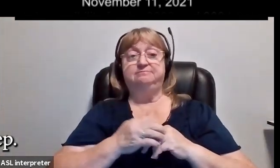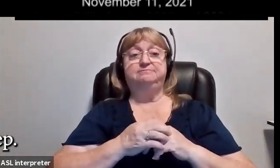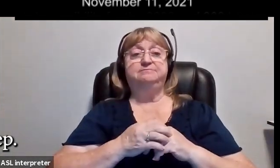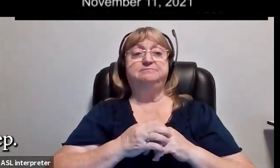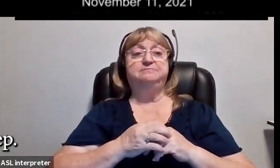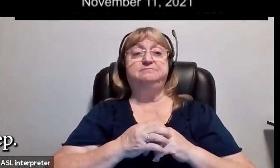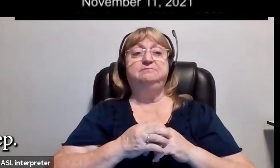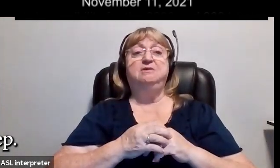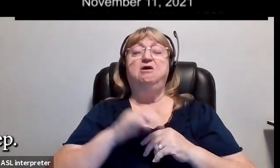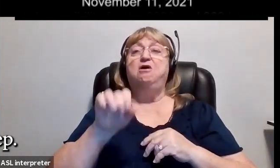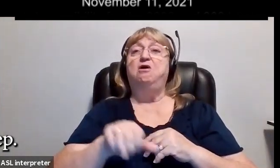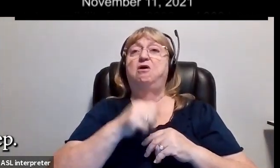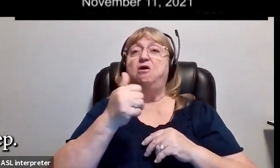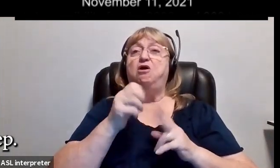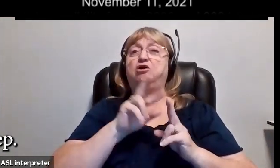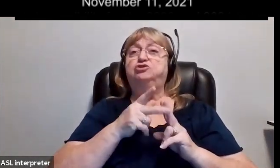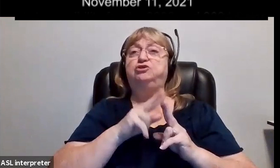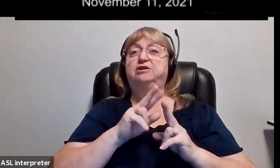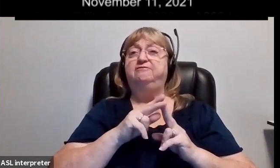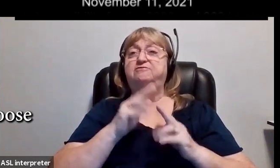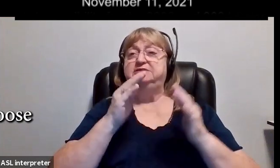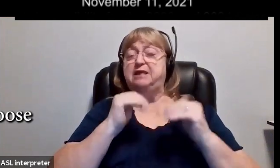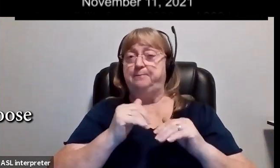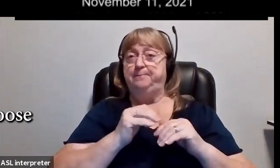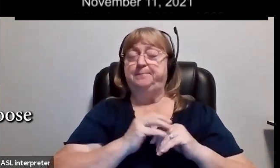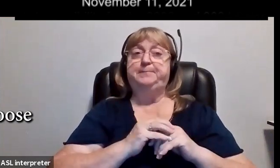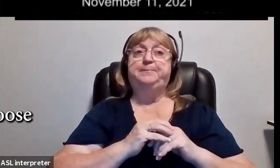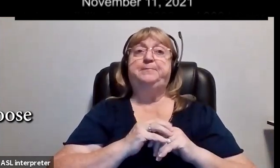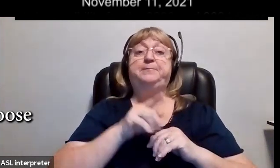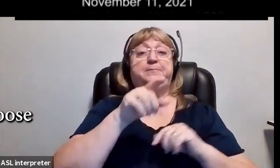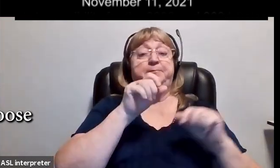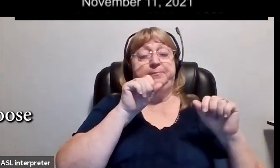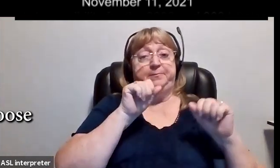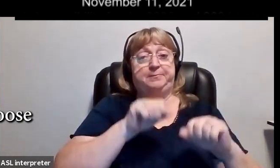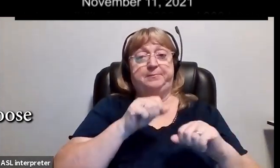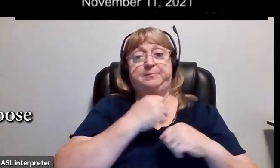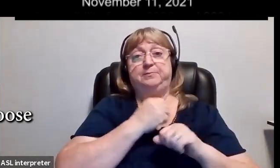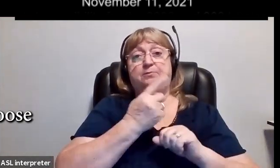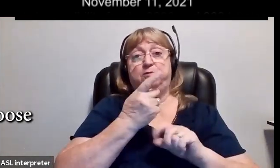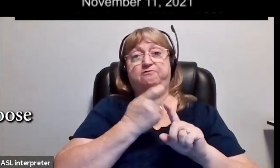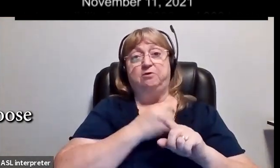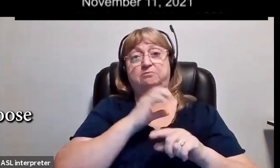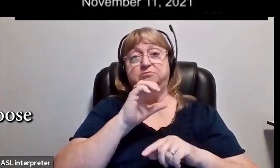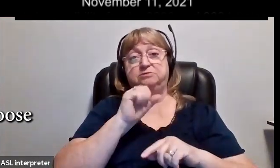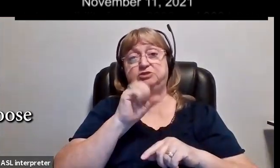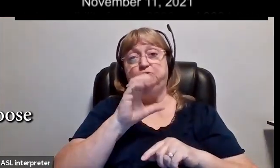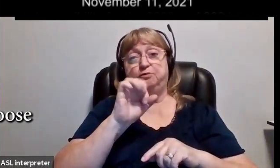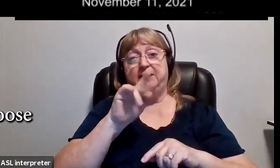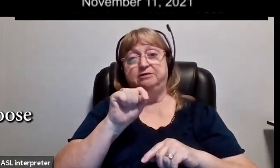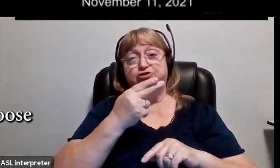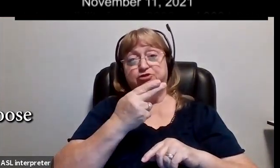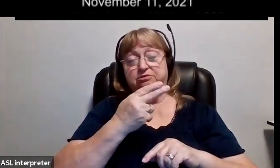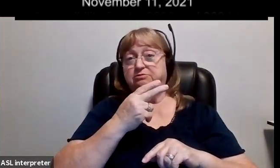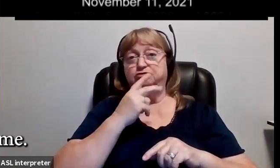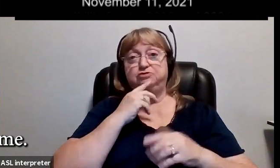alternative template, alternative step. You can create one from scratch, choose any template that